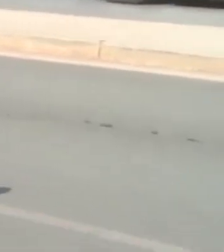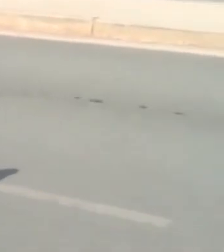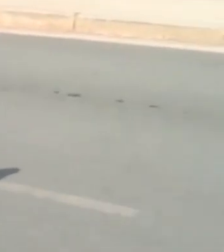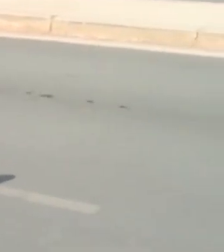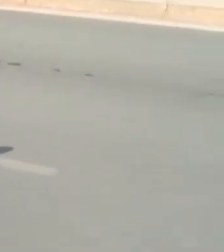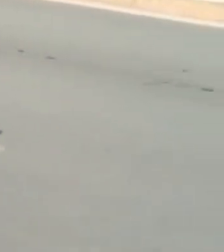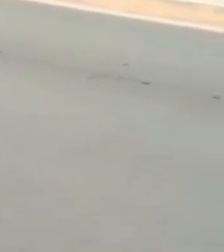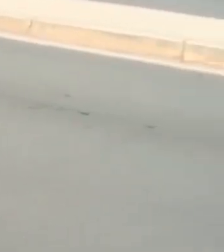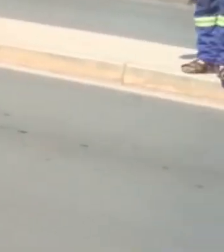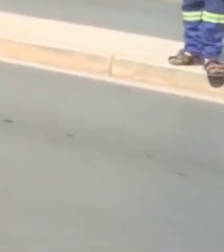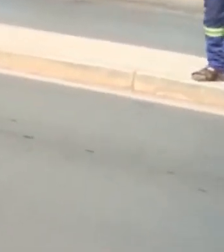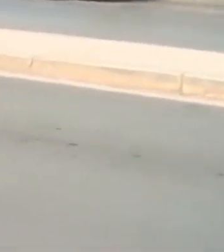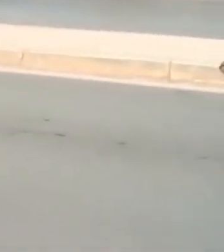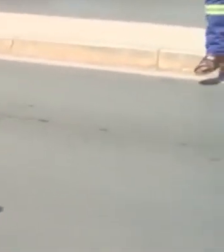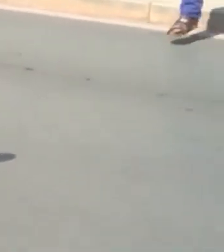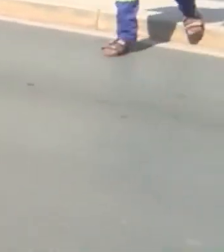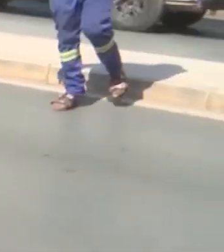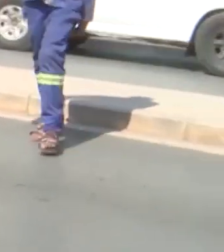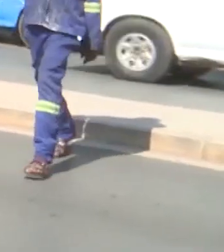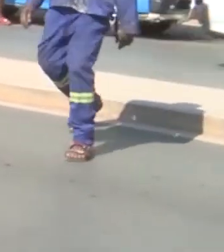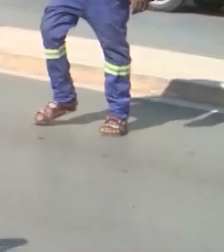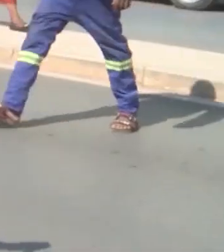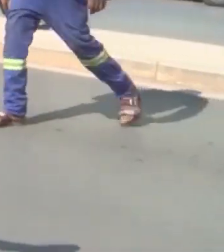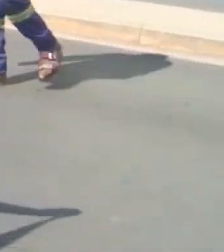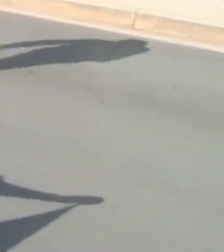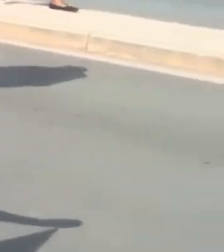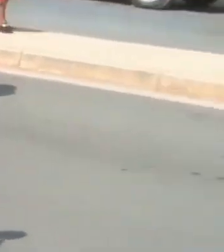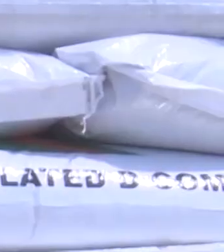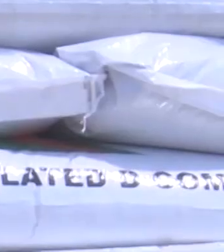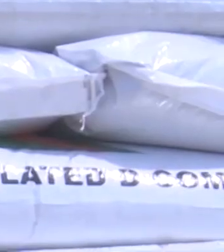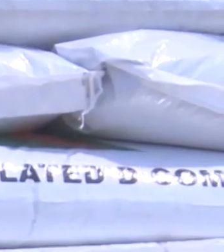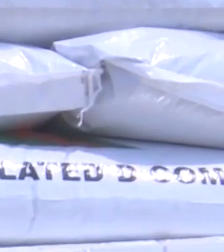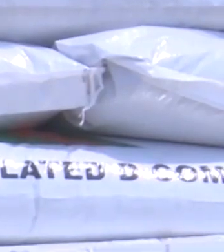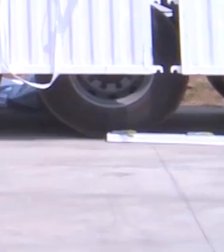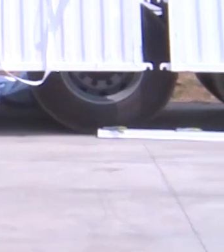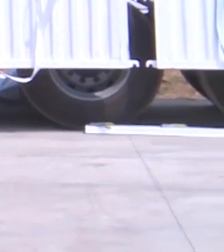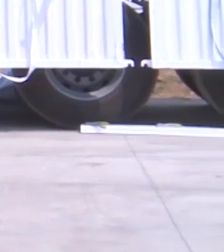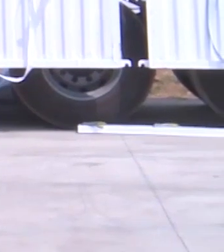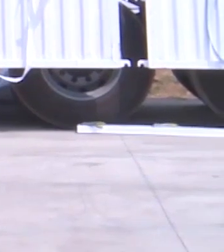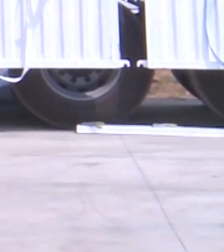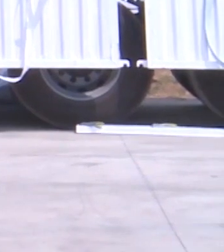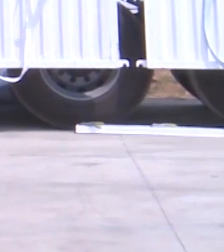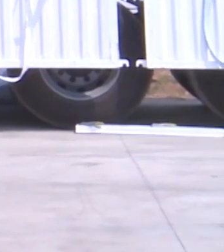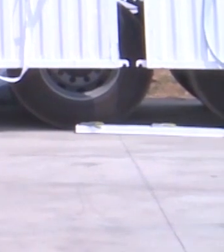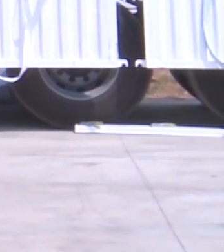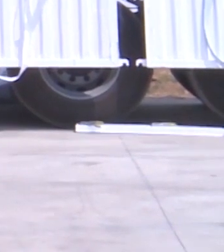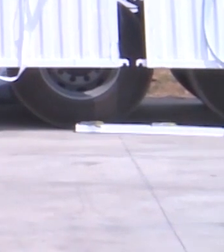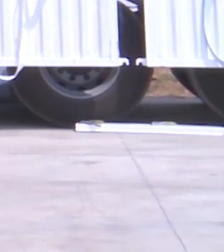because government has removed those that have benefited for a long time, as well as those that are on social cash